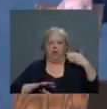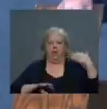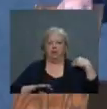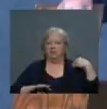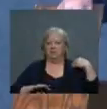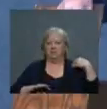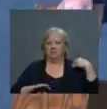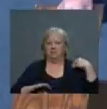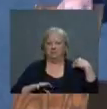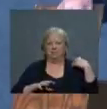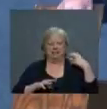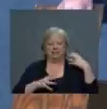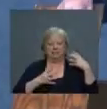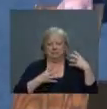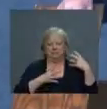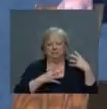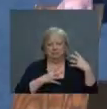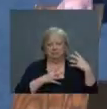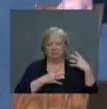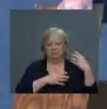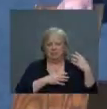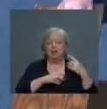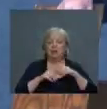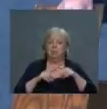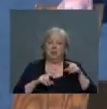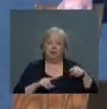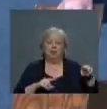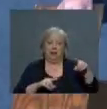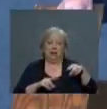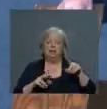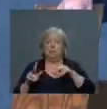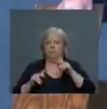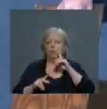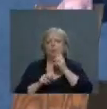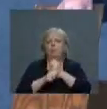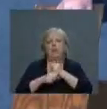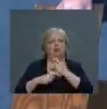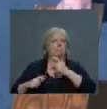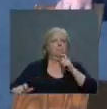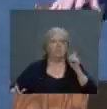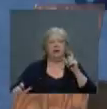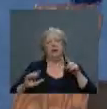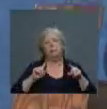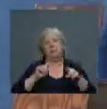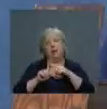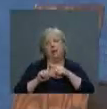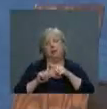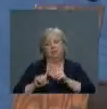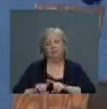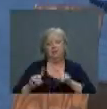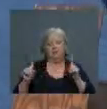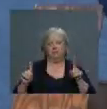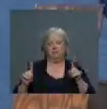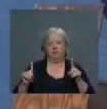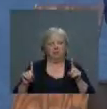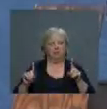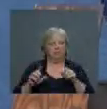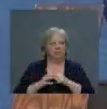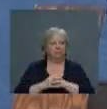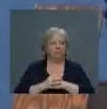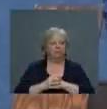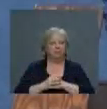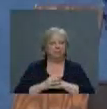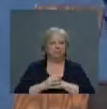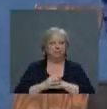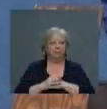and they will make a big positive difference. The biggest questions that we have, and I won't go into a